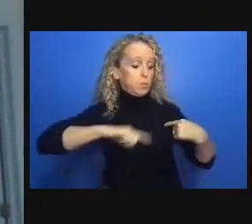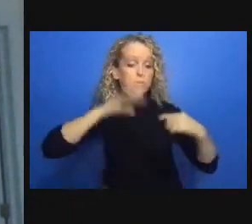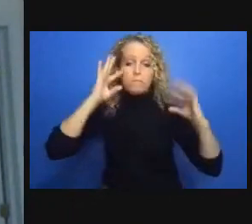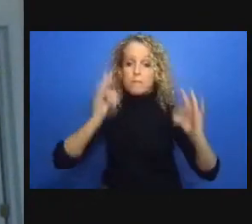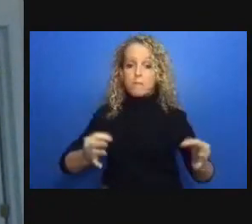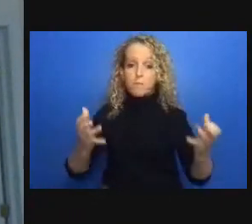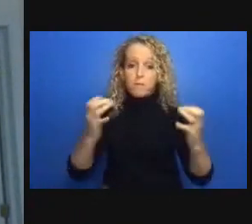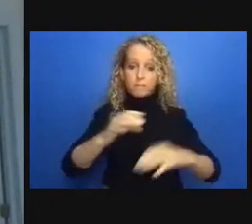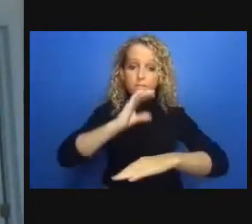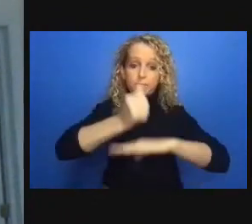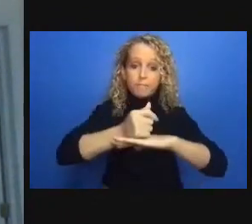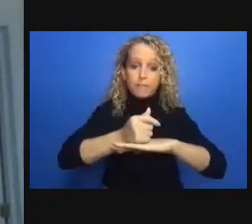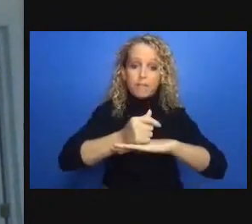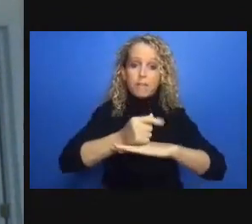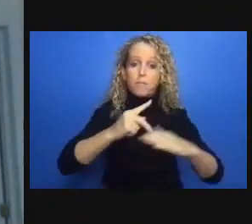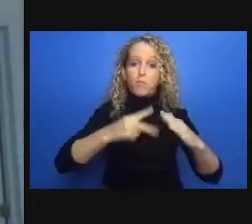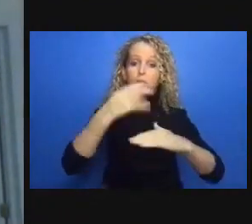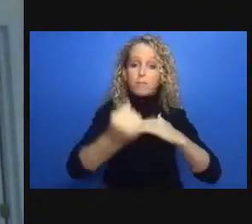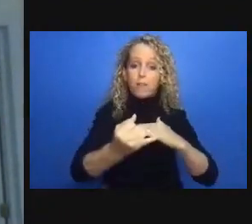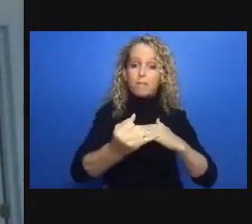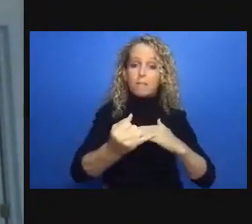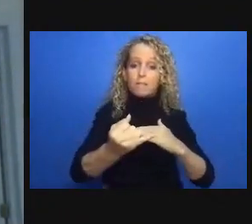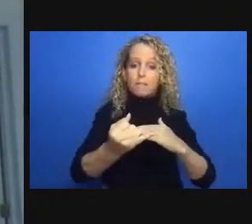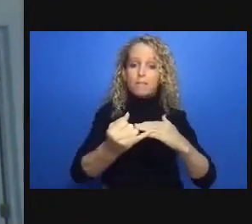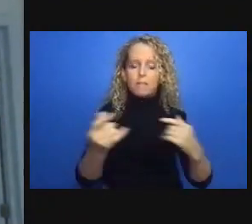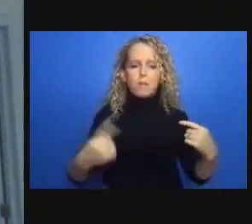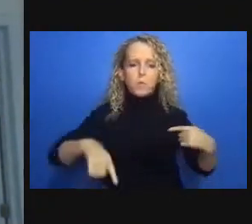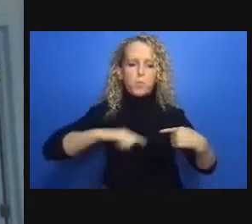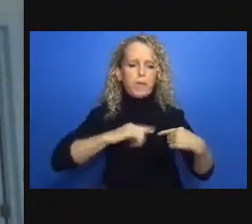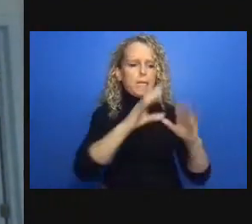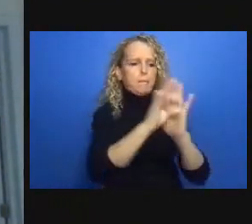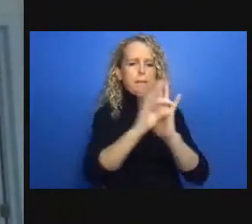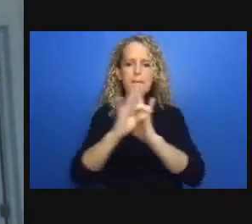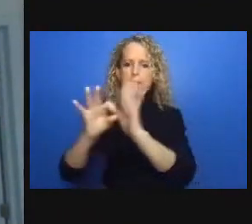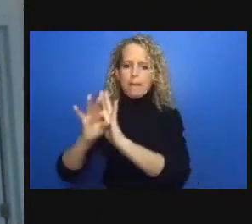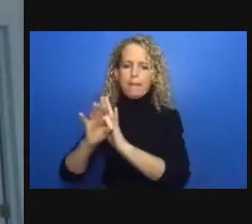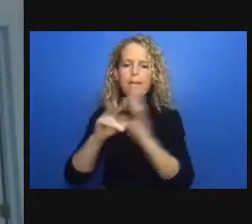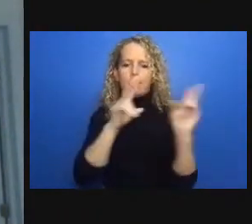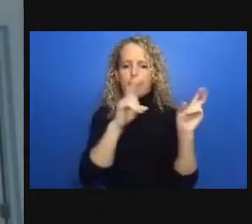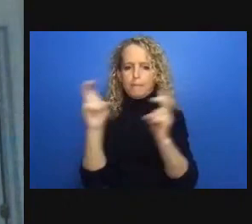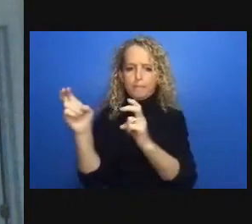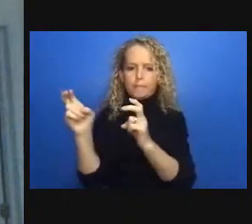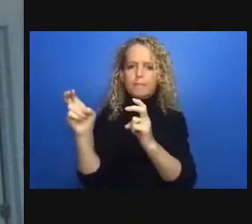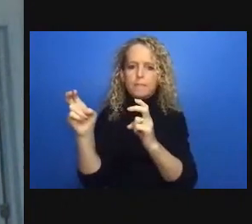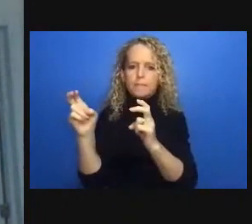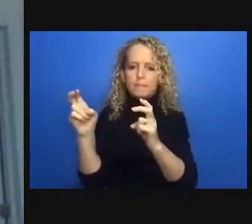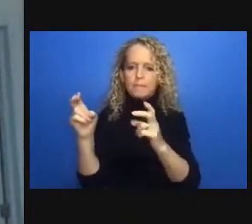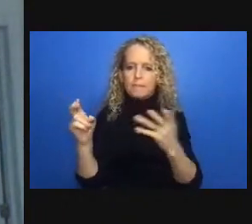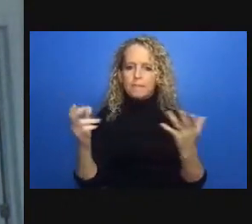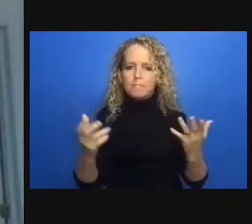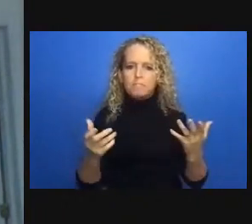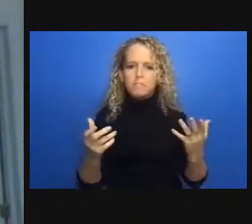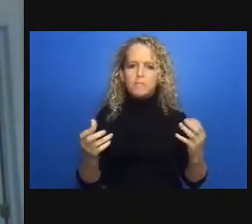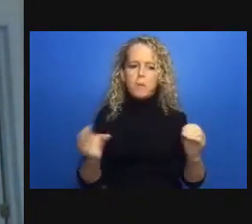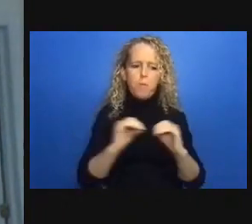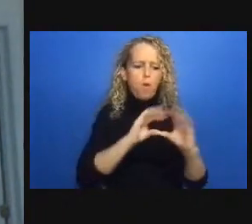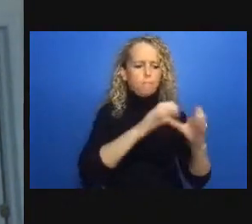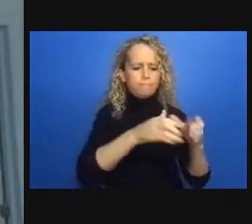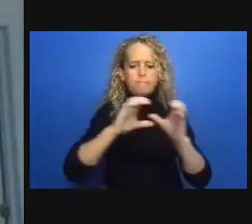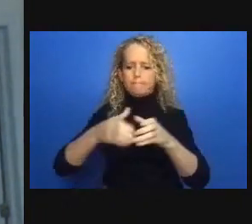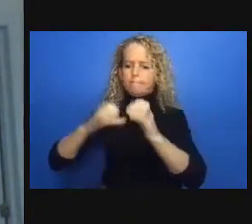to kind of organize it around themes so that there was some, it would kind of have some structure and make some sense, and we'd be able